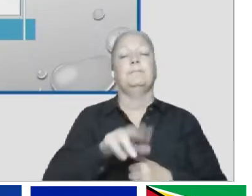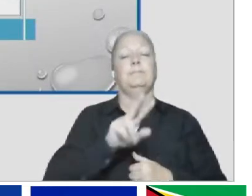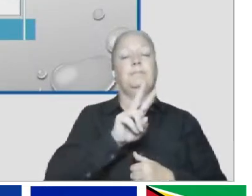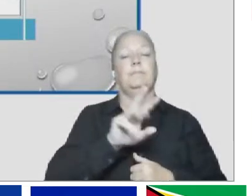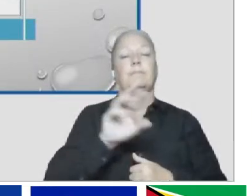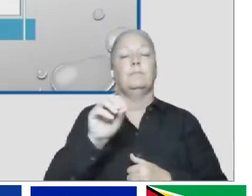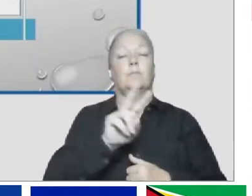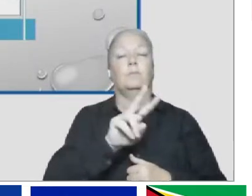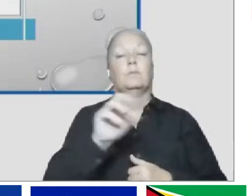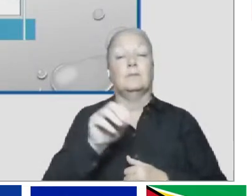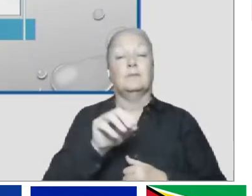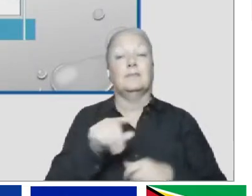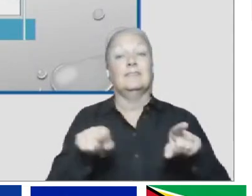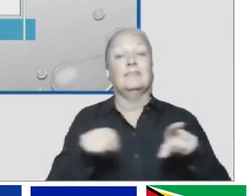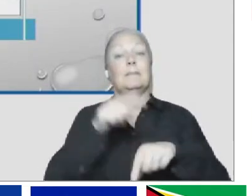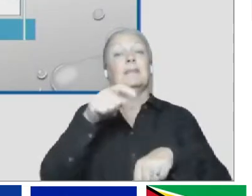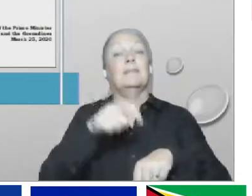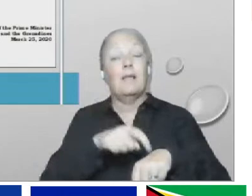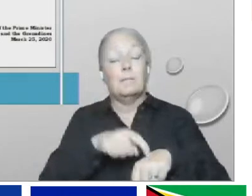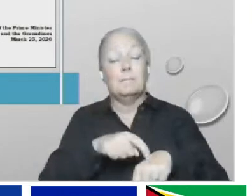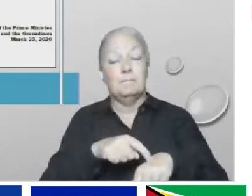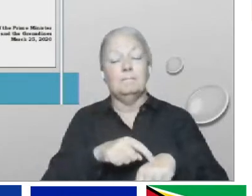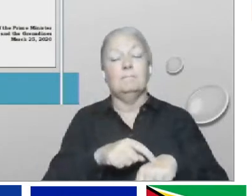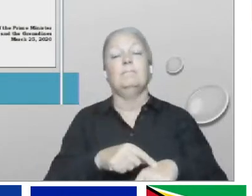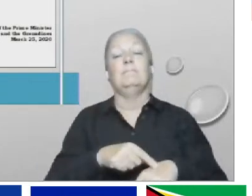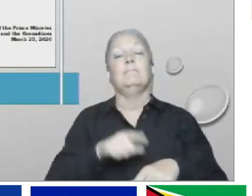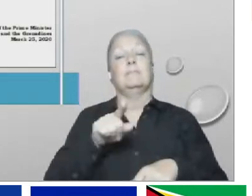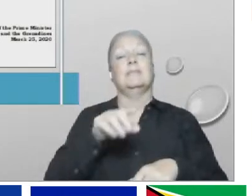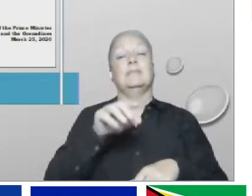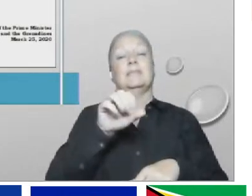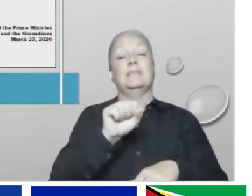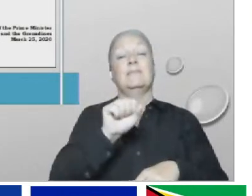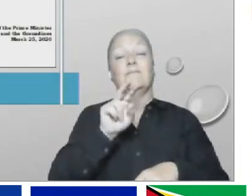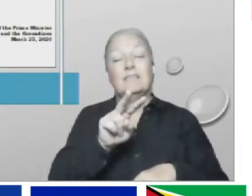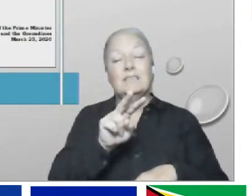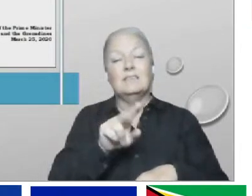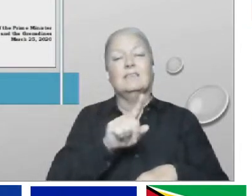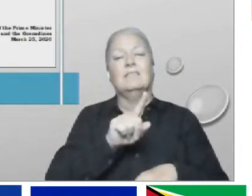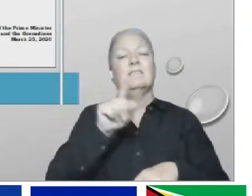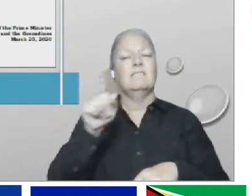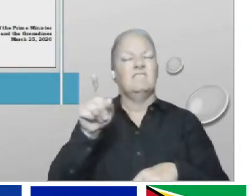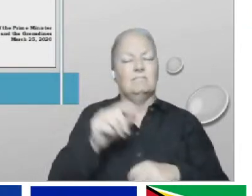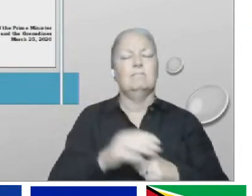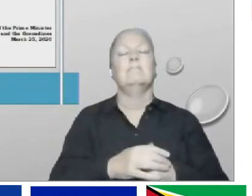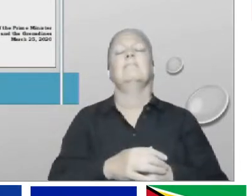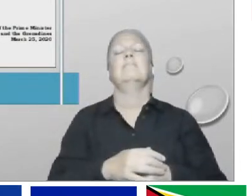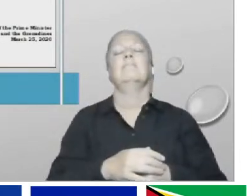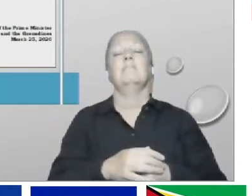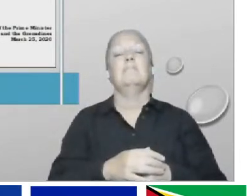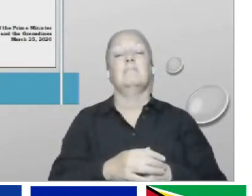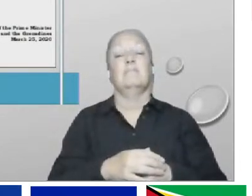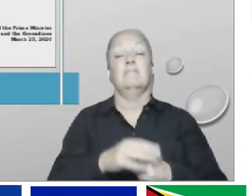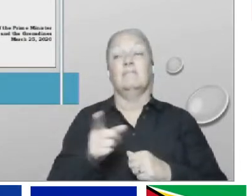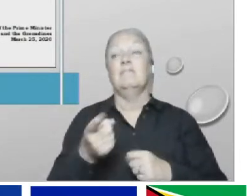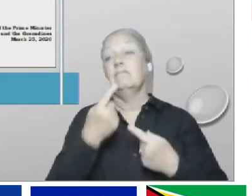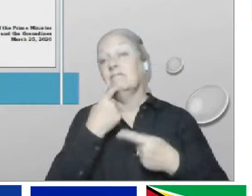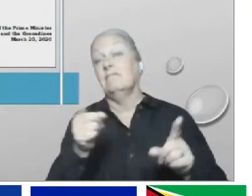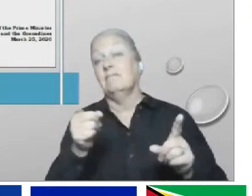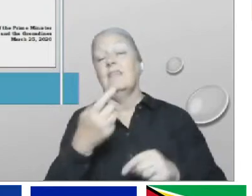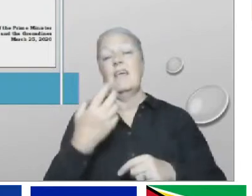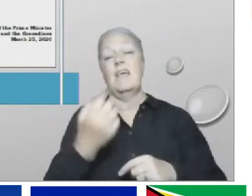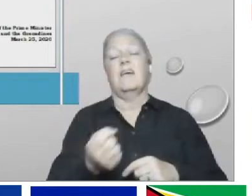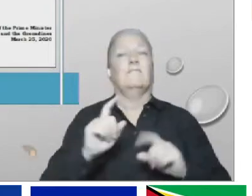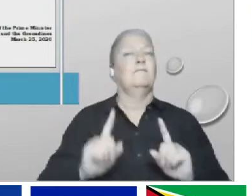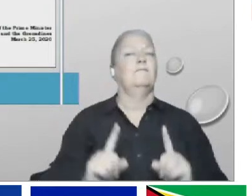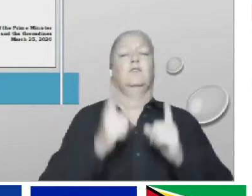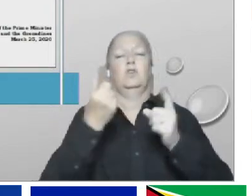in St. Vincent and the Grenadines, we recorded our first case of COVID-19, a Vincentian who had returned from